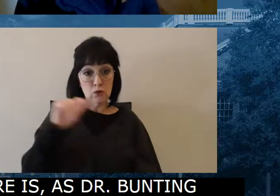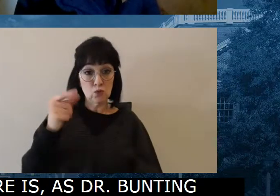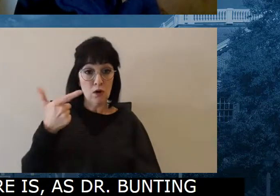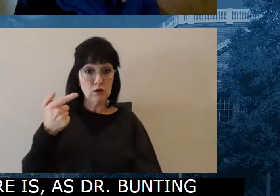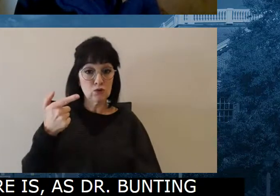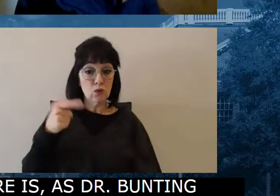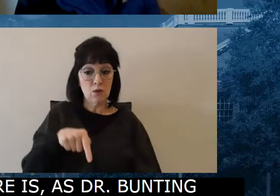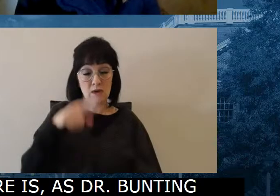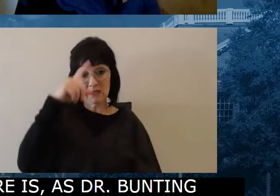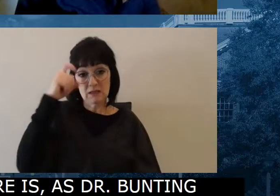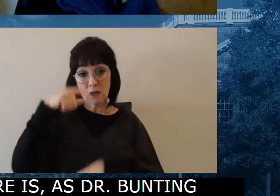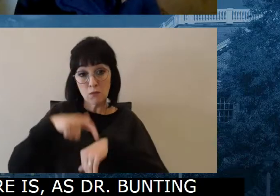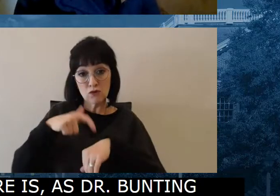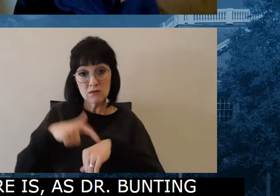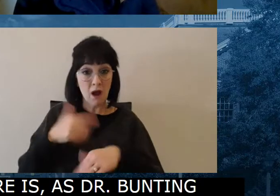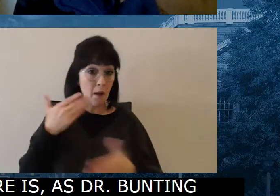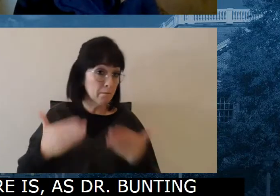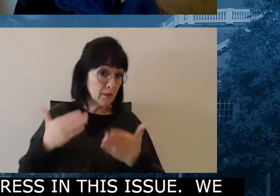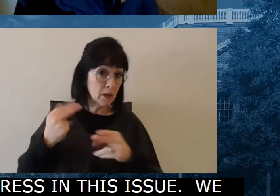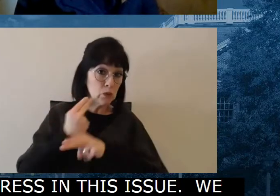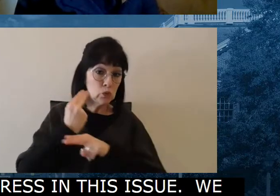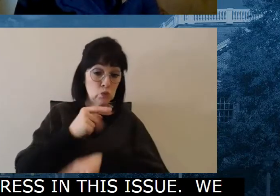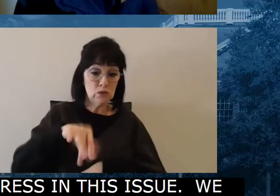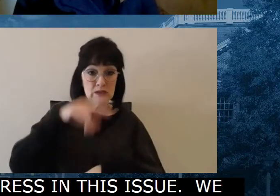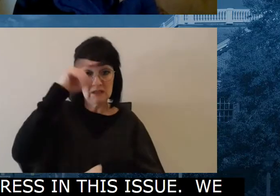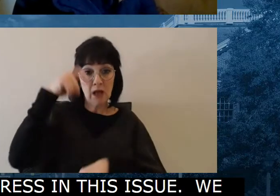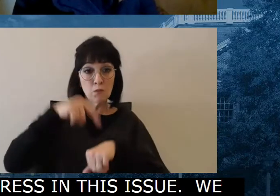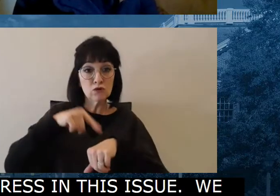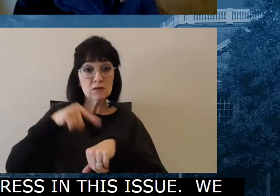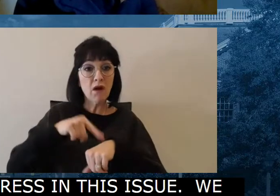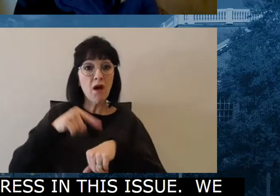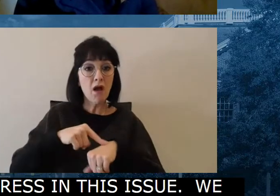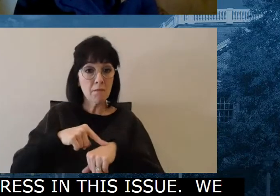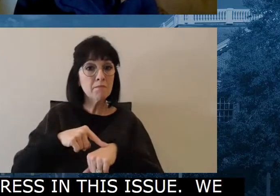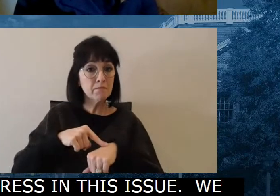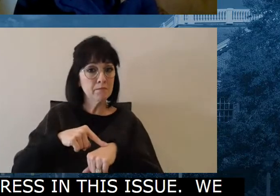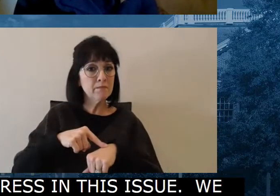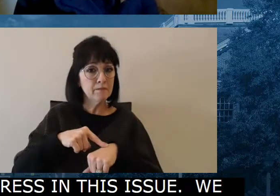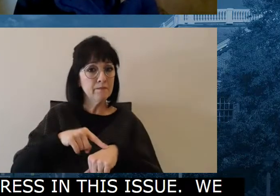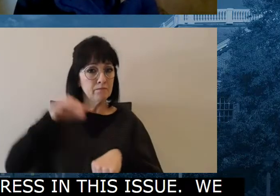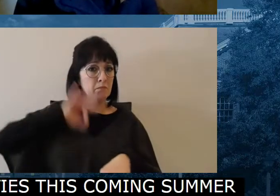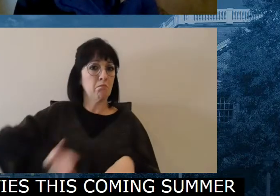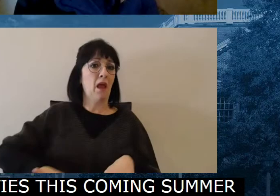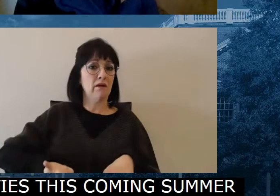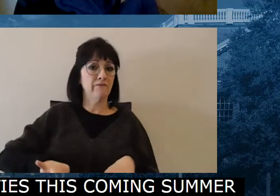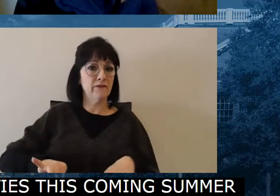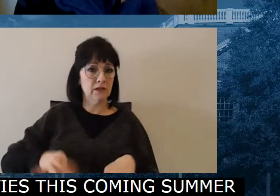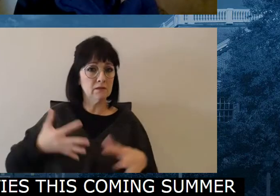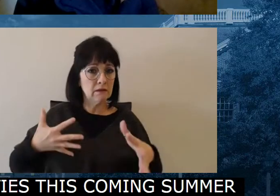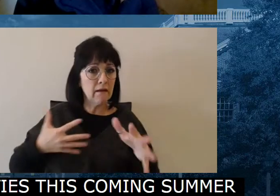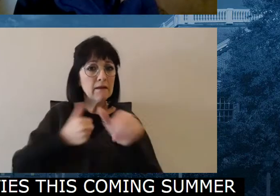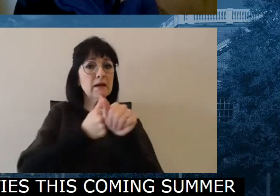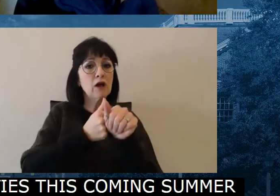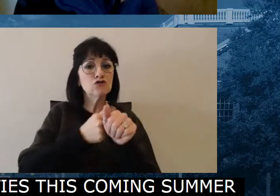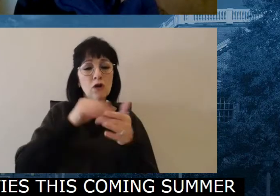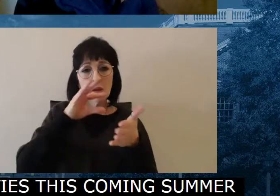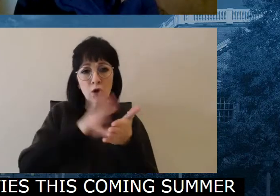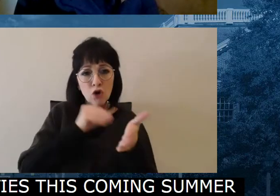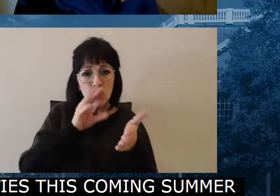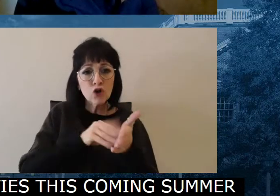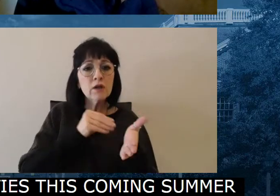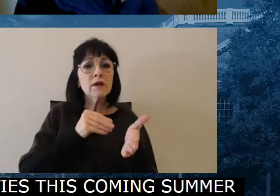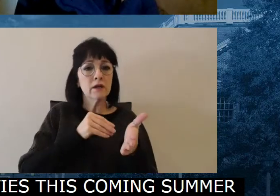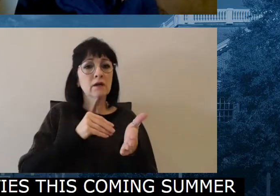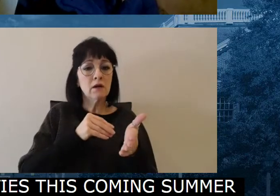students get to where they need to be and to catch up. And so our team, Dr. Bunting and her team, are engaging, and will continue to engage